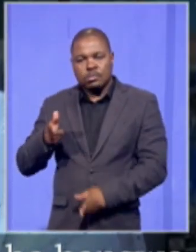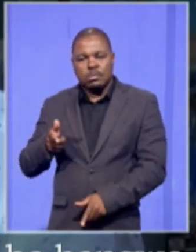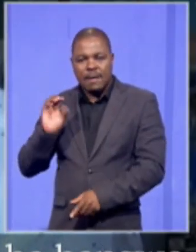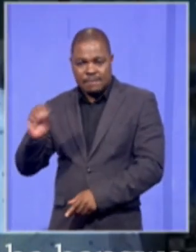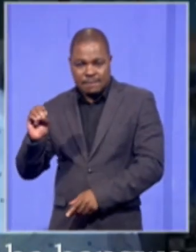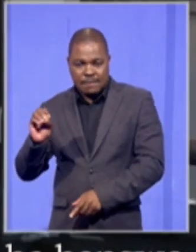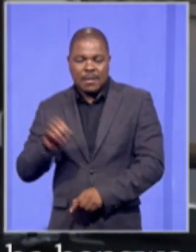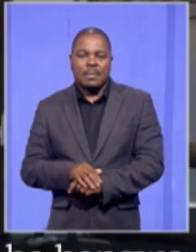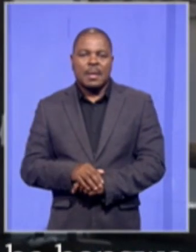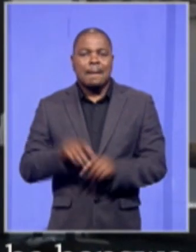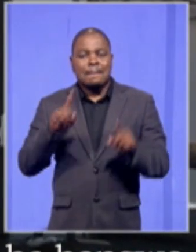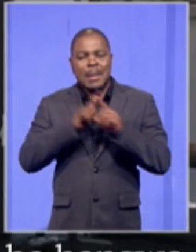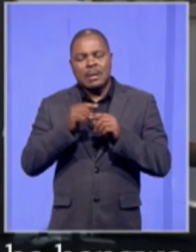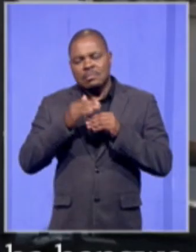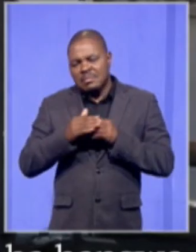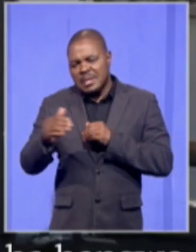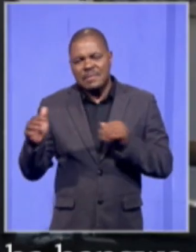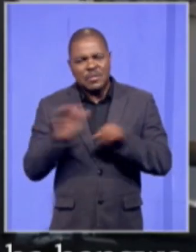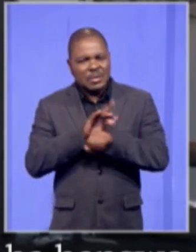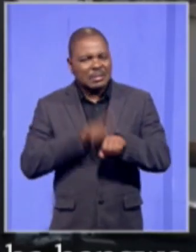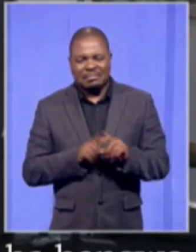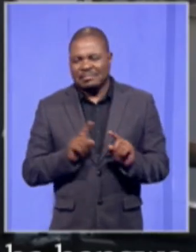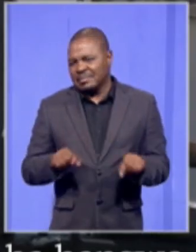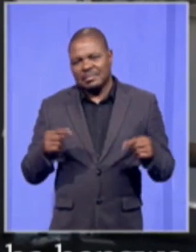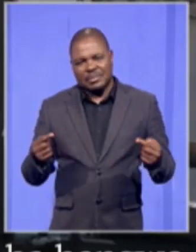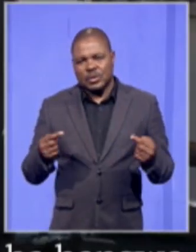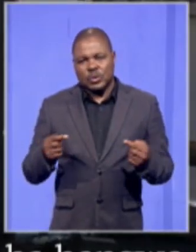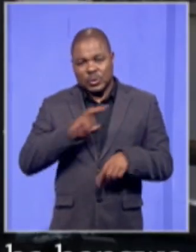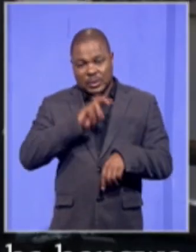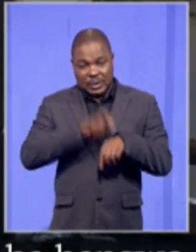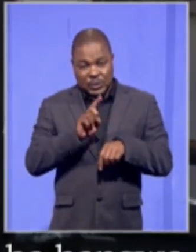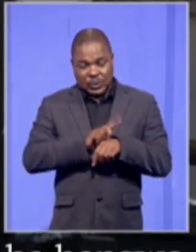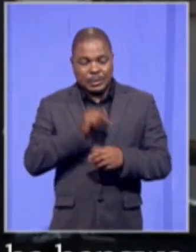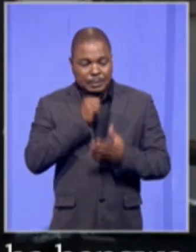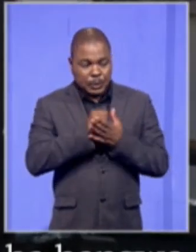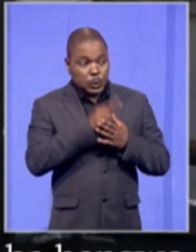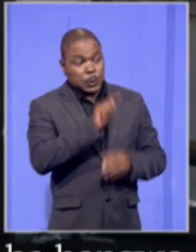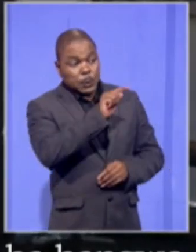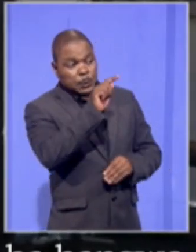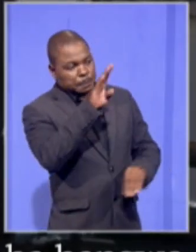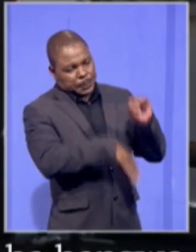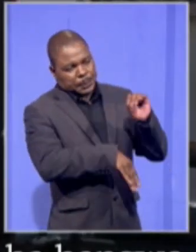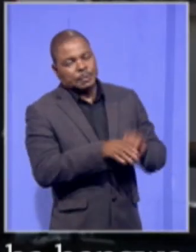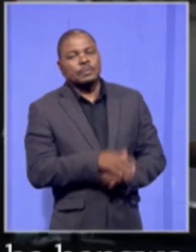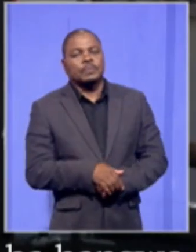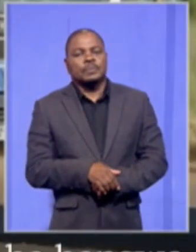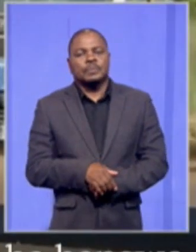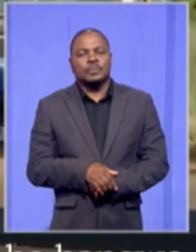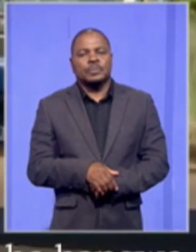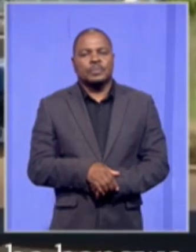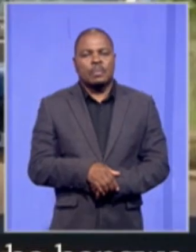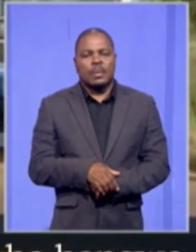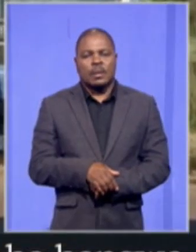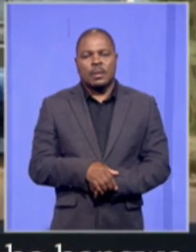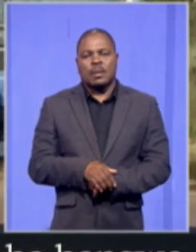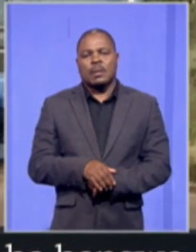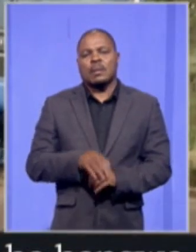permanent arrangement. Consequence management is what needs to happen. It was